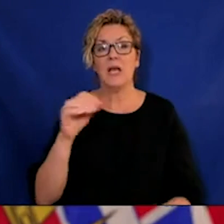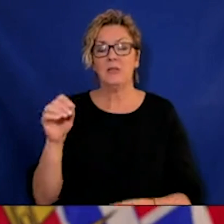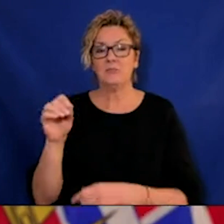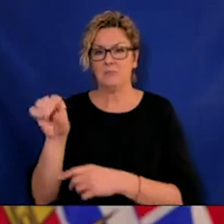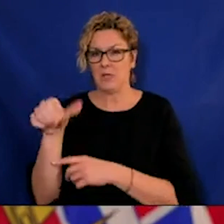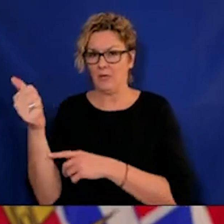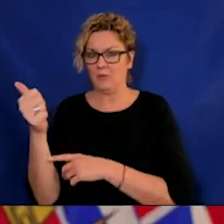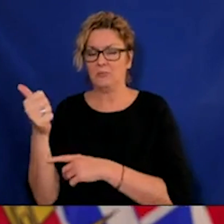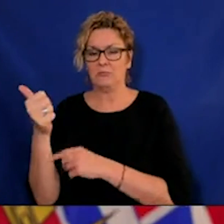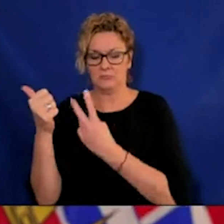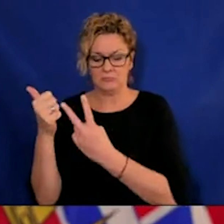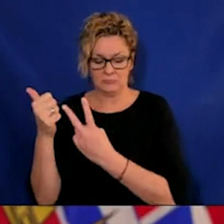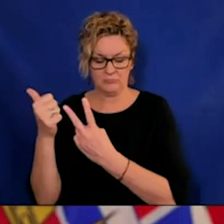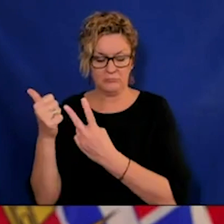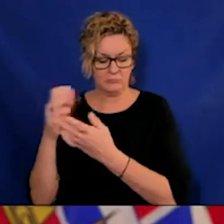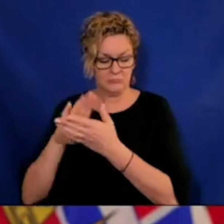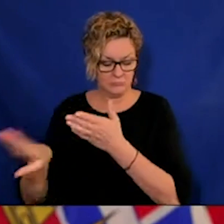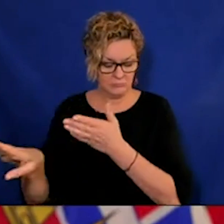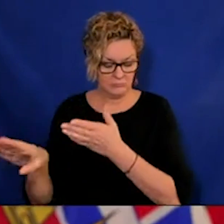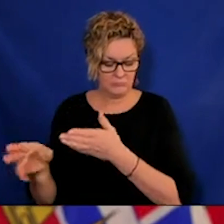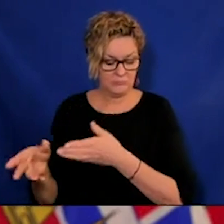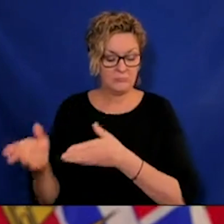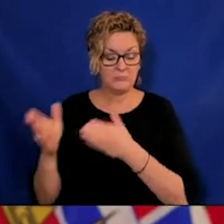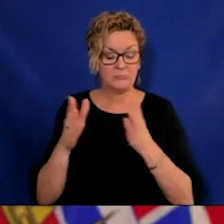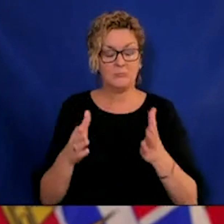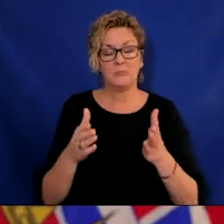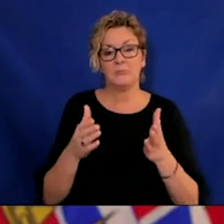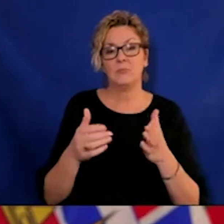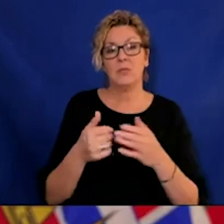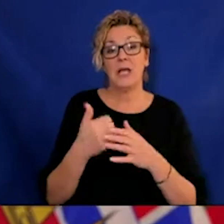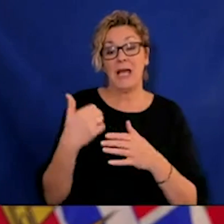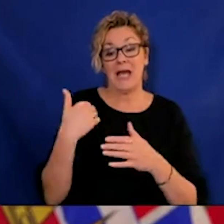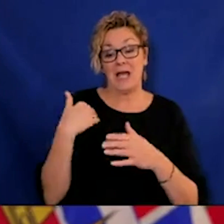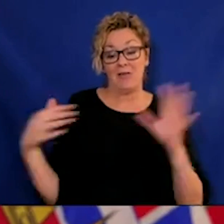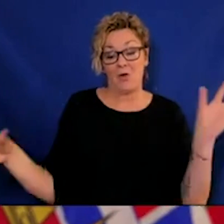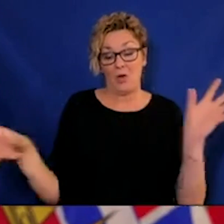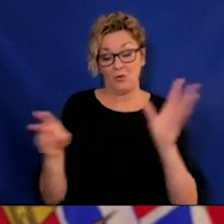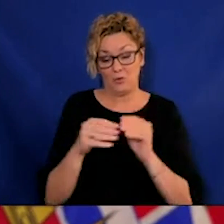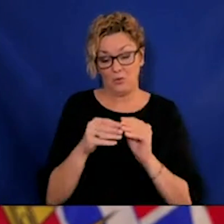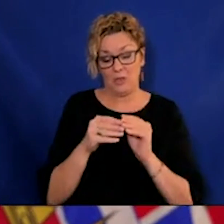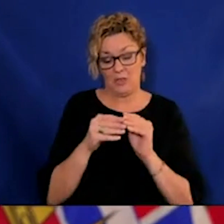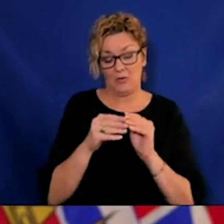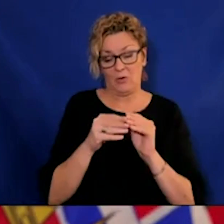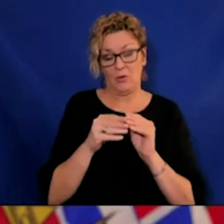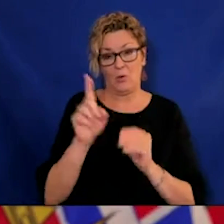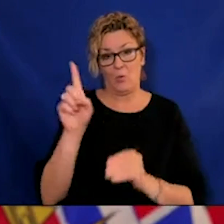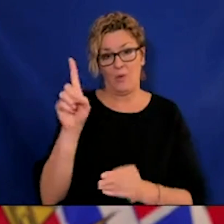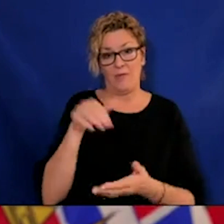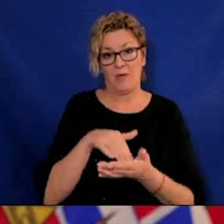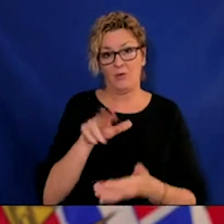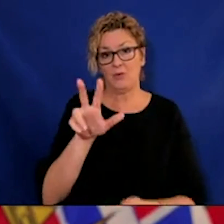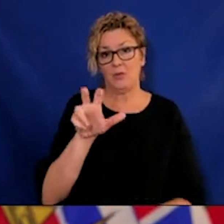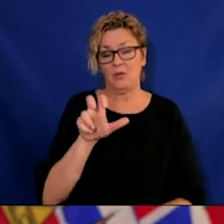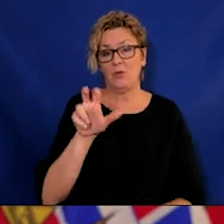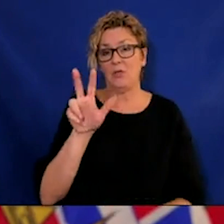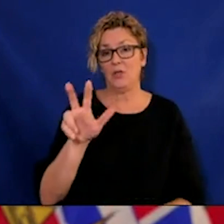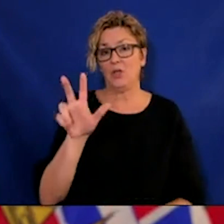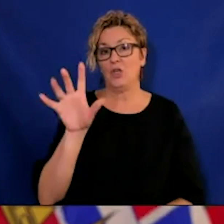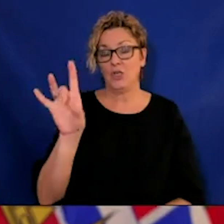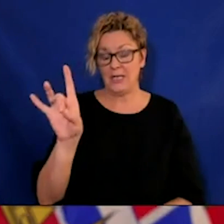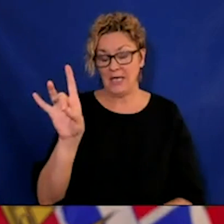and 5 in acute care units here in the province. And right now we have